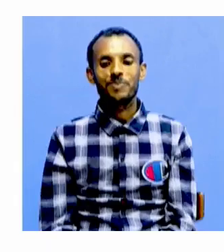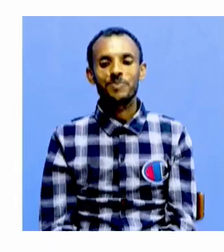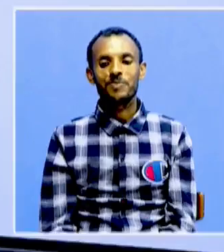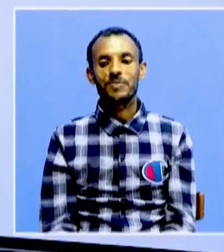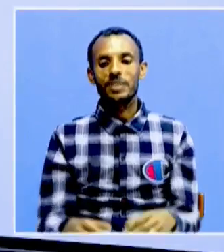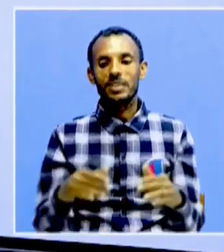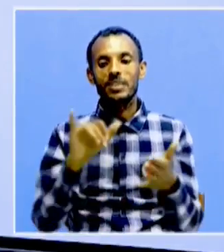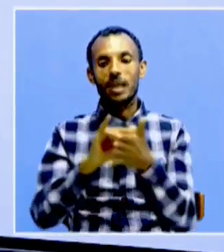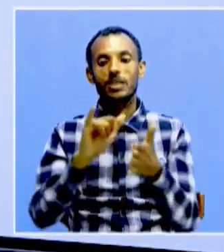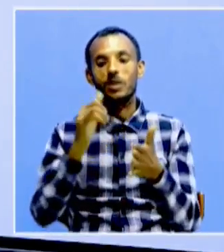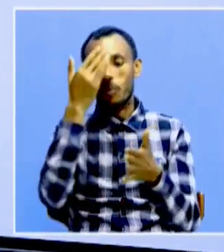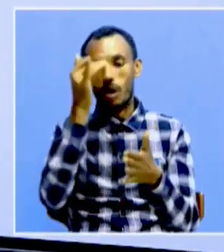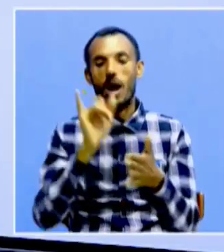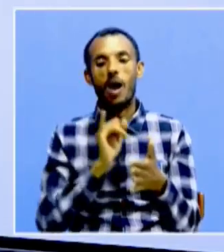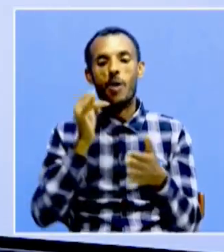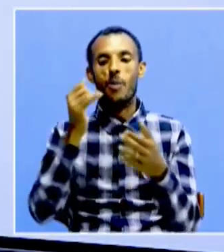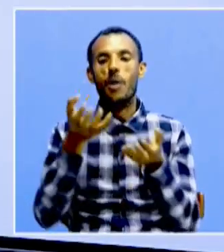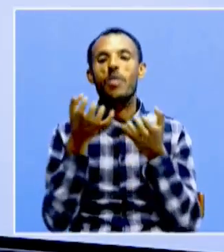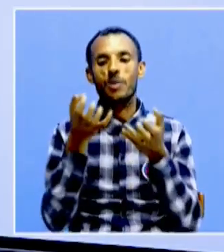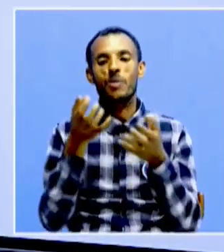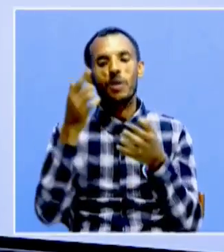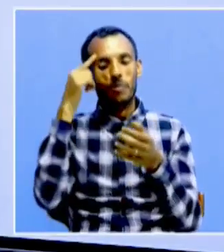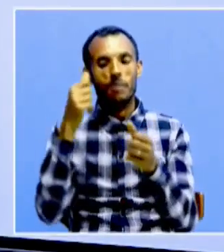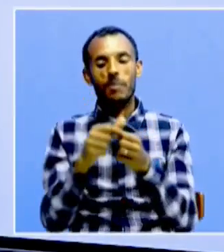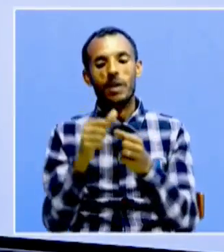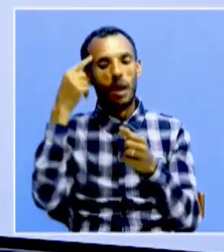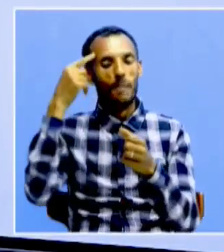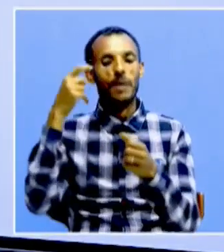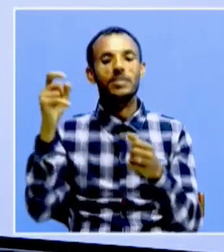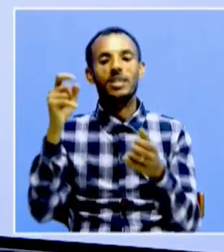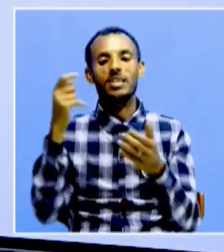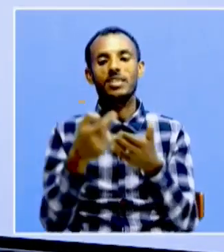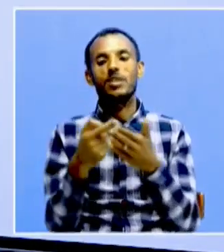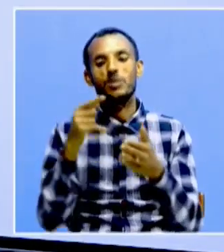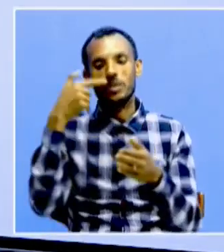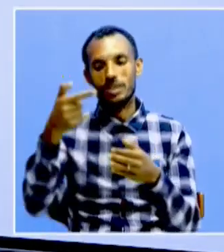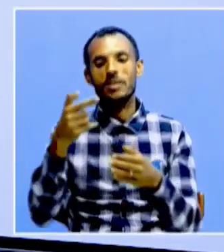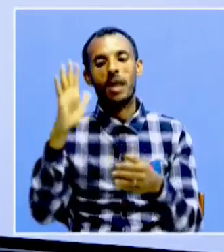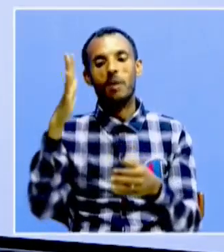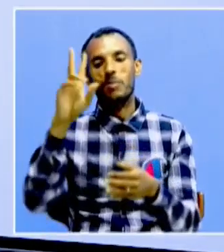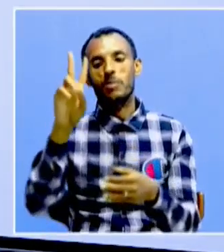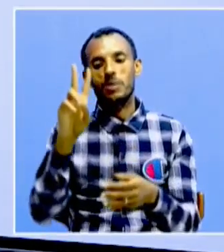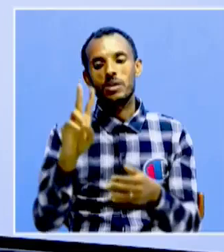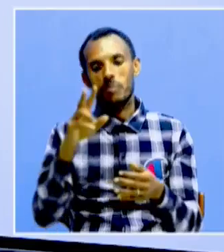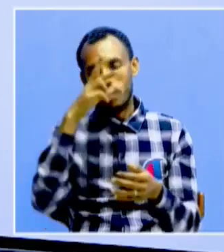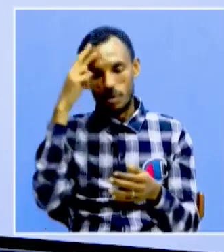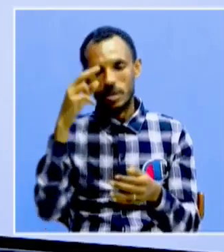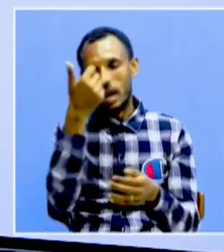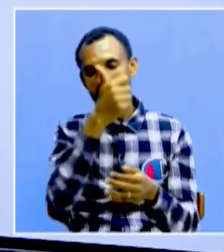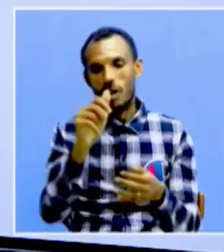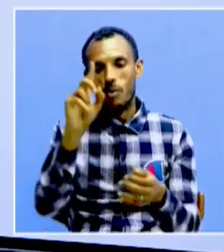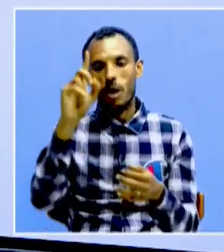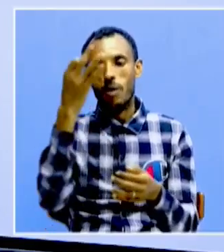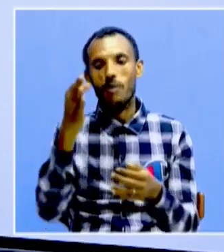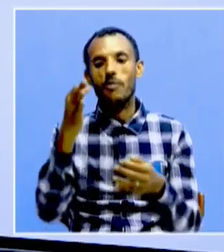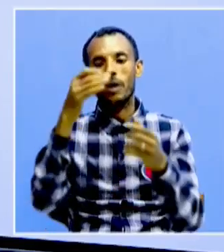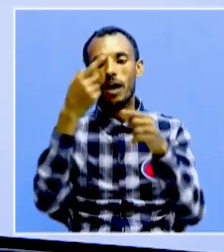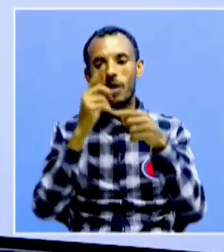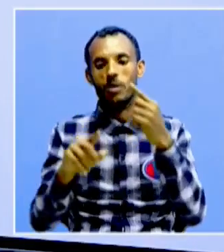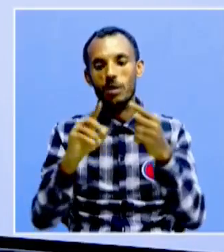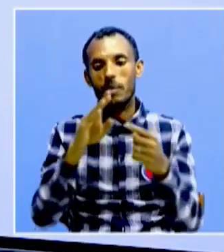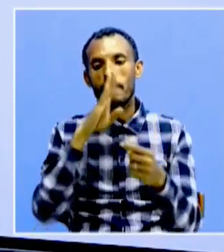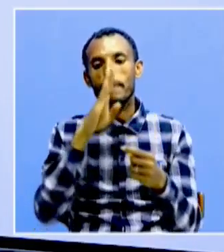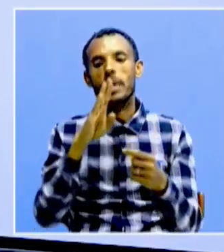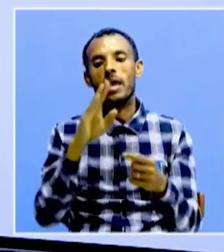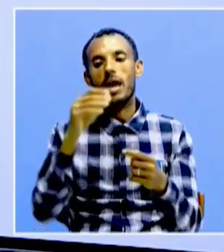That's why I want you to remember the name imaginary instead of saying type 2. Because any one of us cannot be a bird.